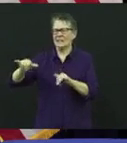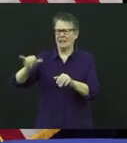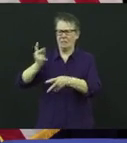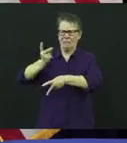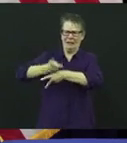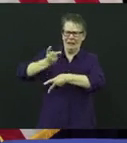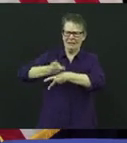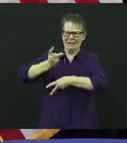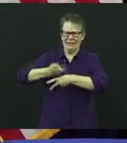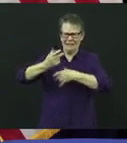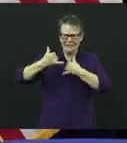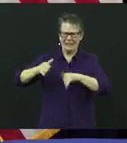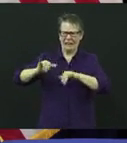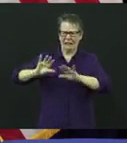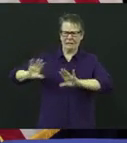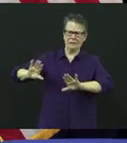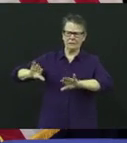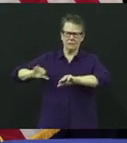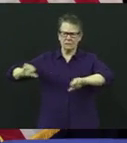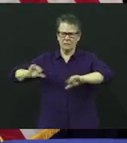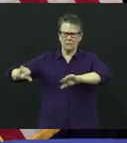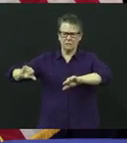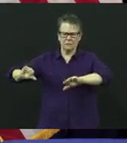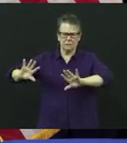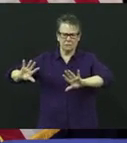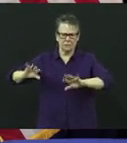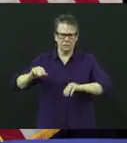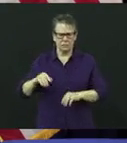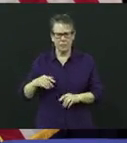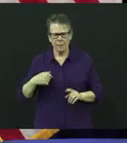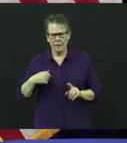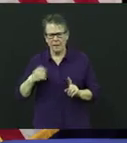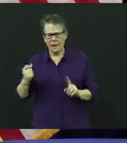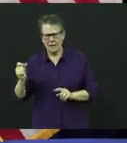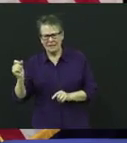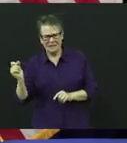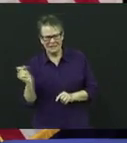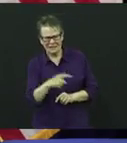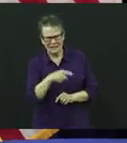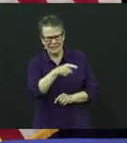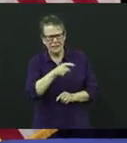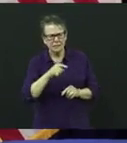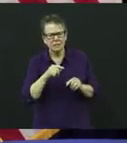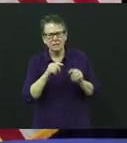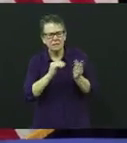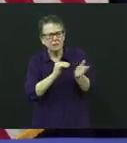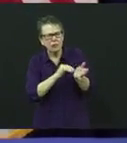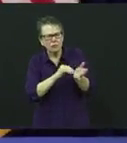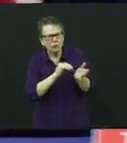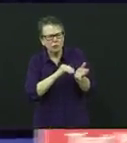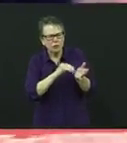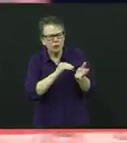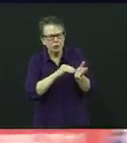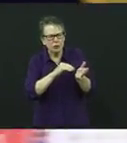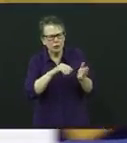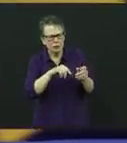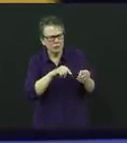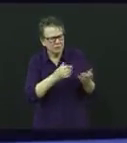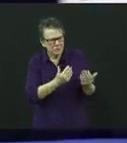with that, or you? I would. Two people I should never disagree with are my wife and